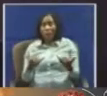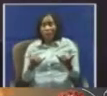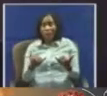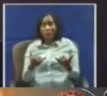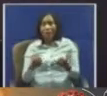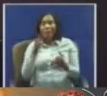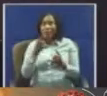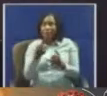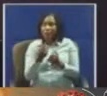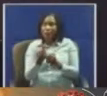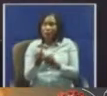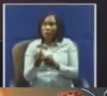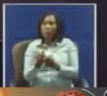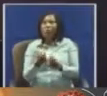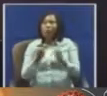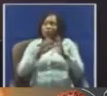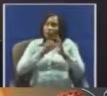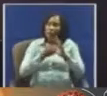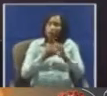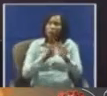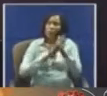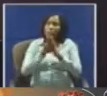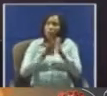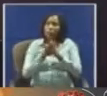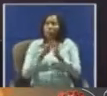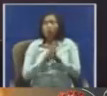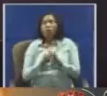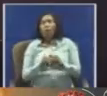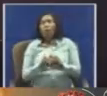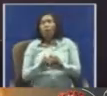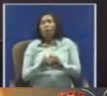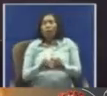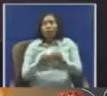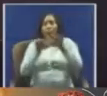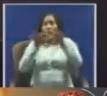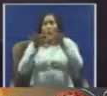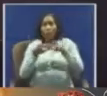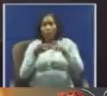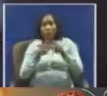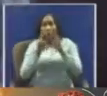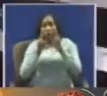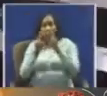attempt to improve Parliament's oversight over those two issues. I thank you.